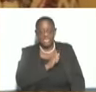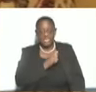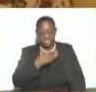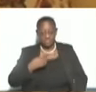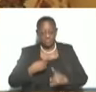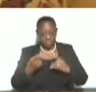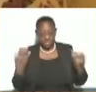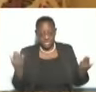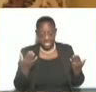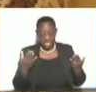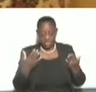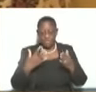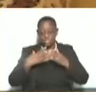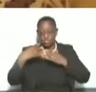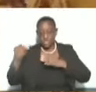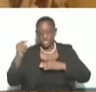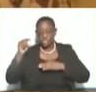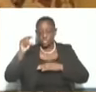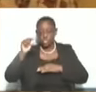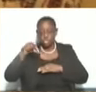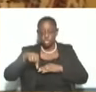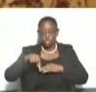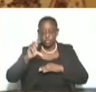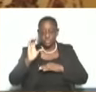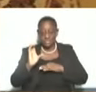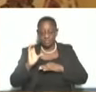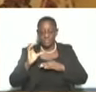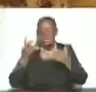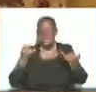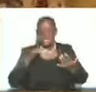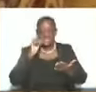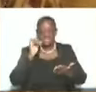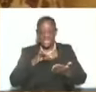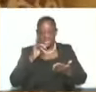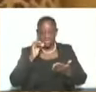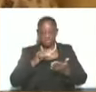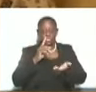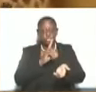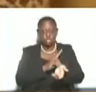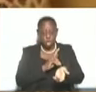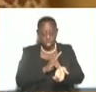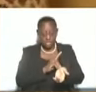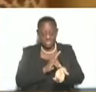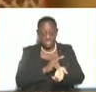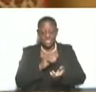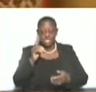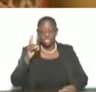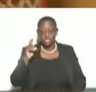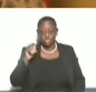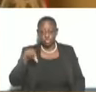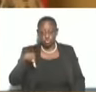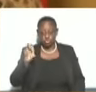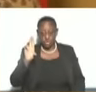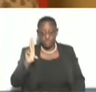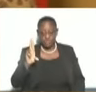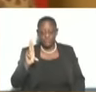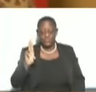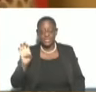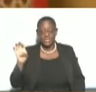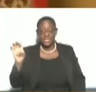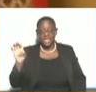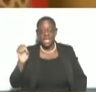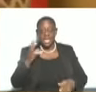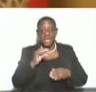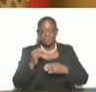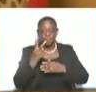here in the Bahamas. She went to QC and now she's studying for her doctoral degree at the Arizona State University. She's here with her